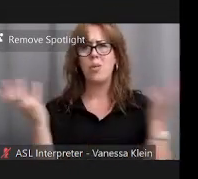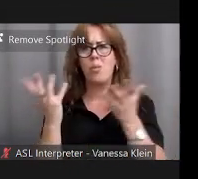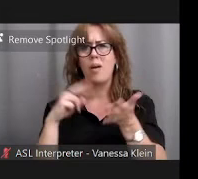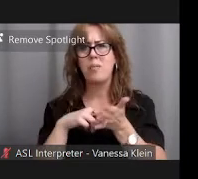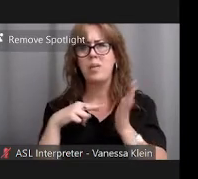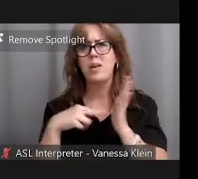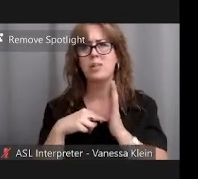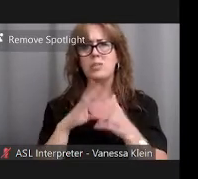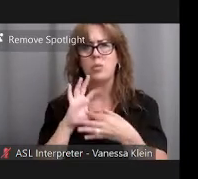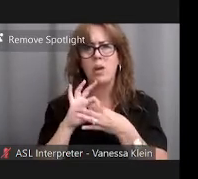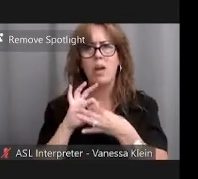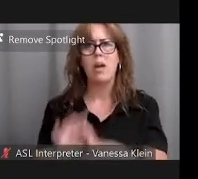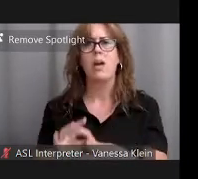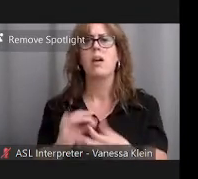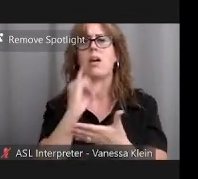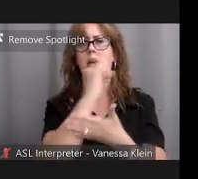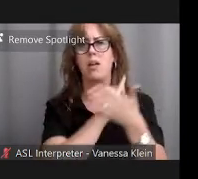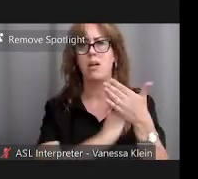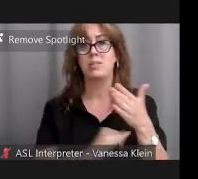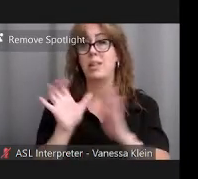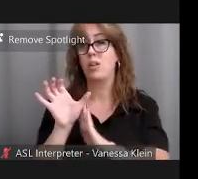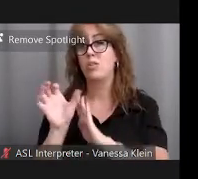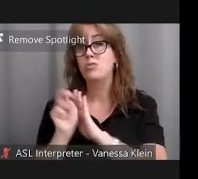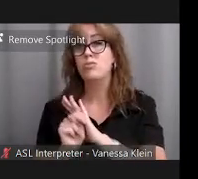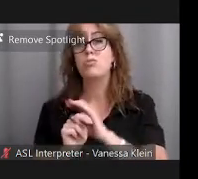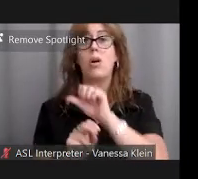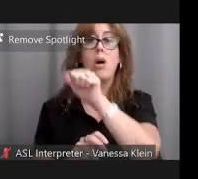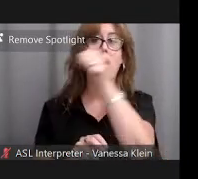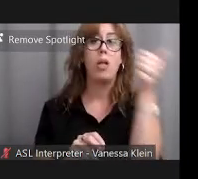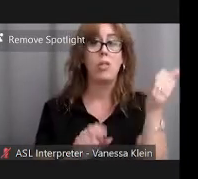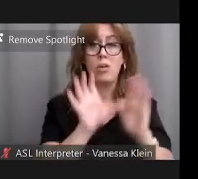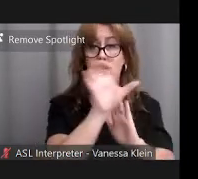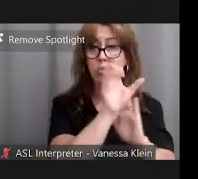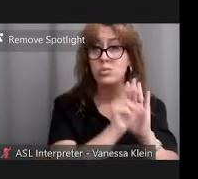in the constitution, what it means in other constitutions too,